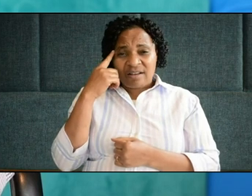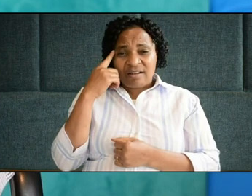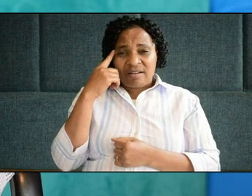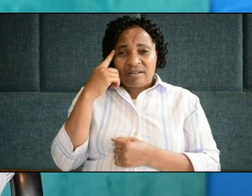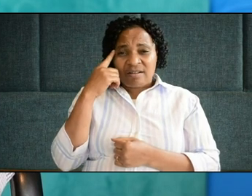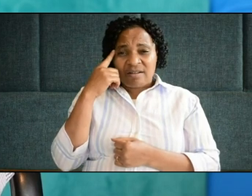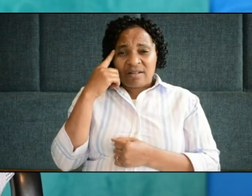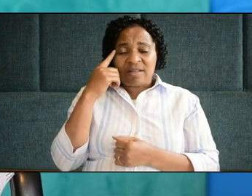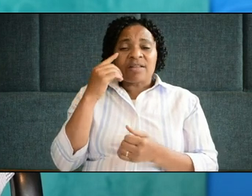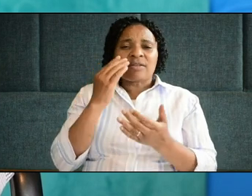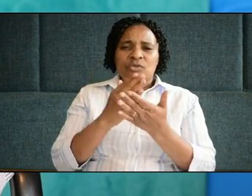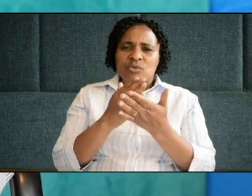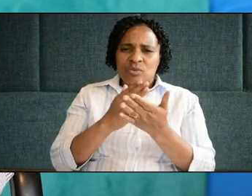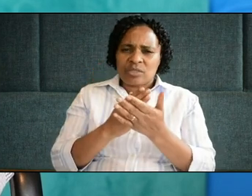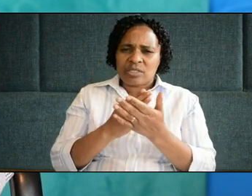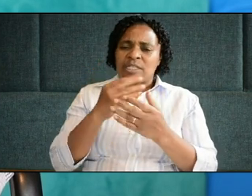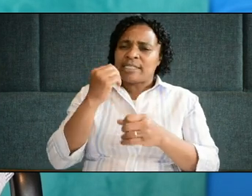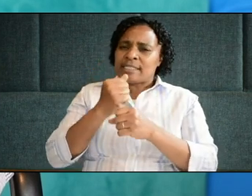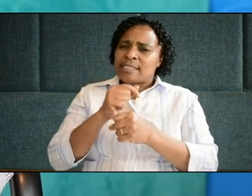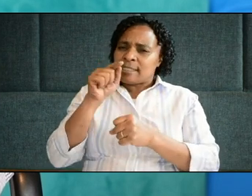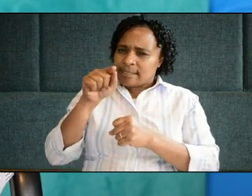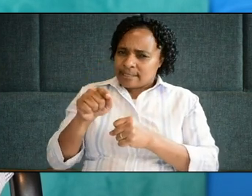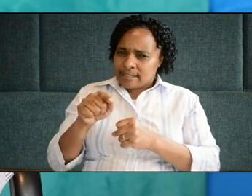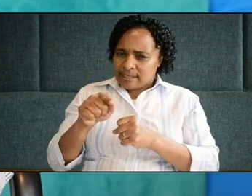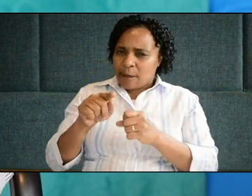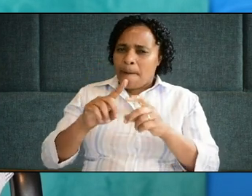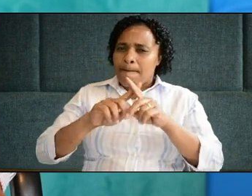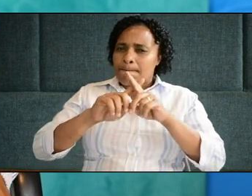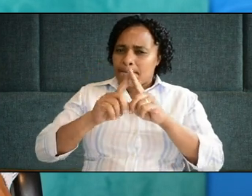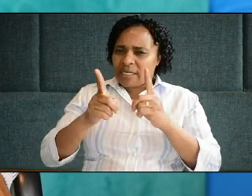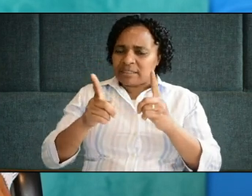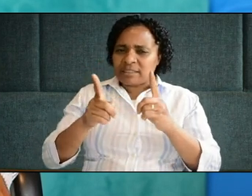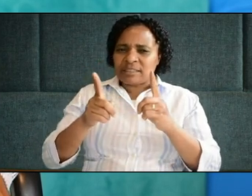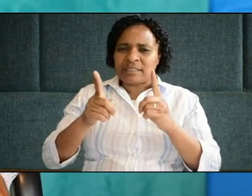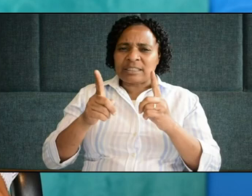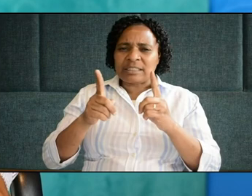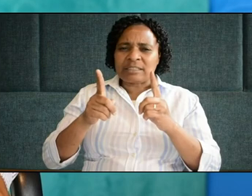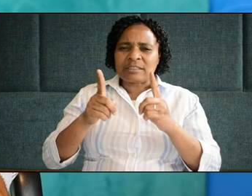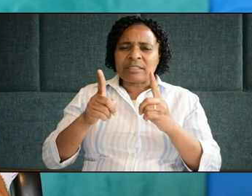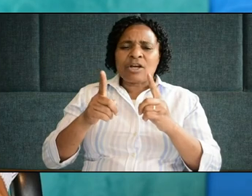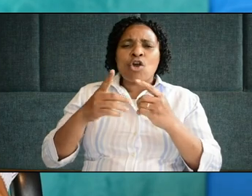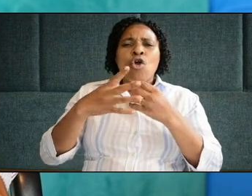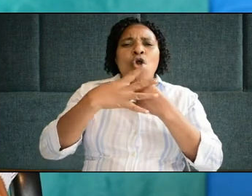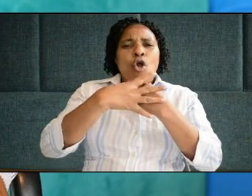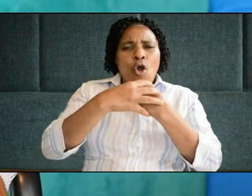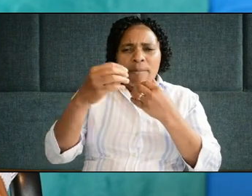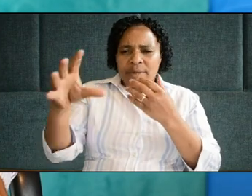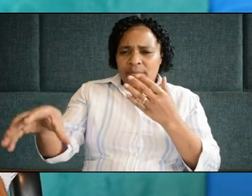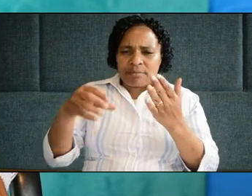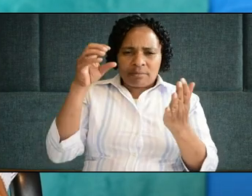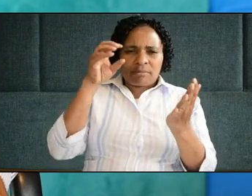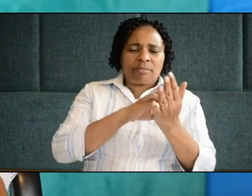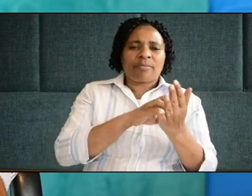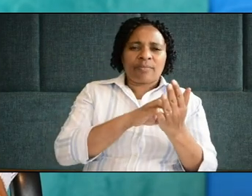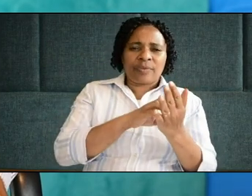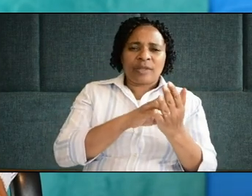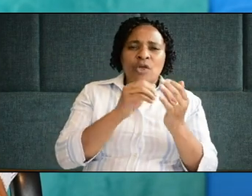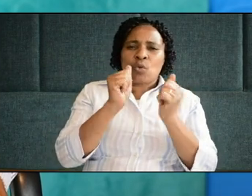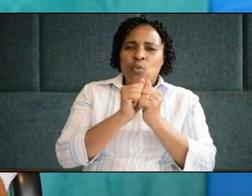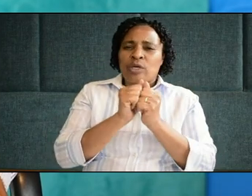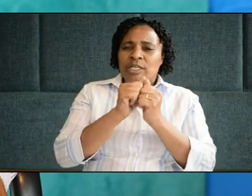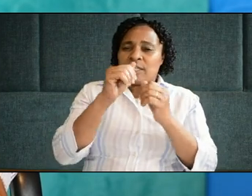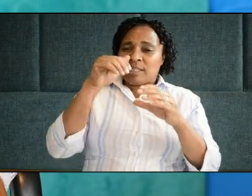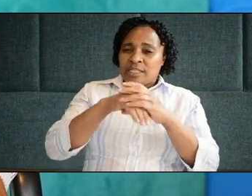he actually did that, but he didn't actually copy paste it within